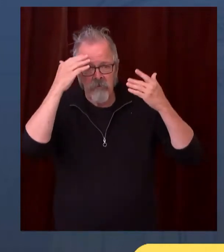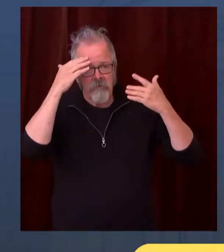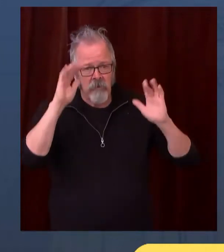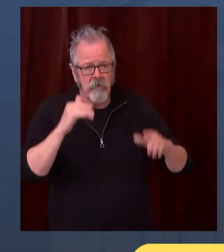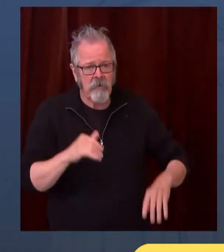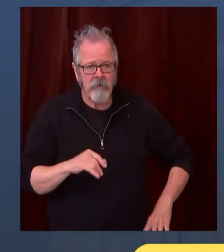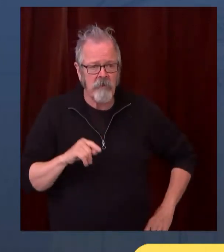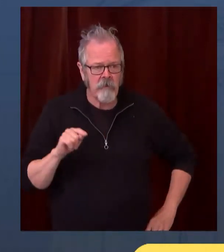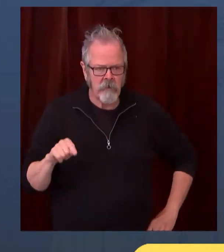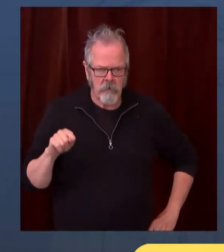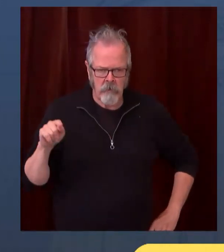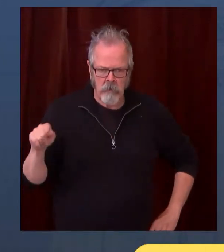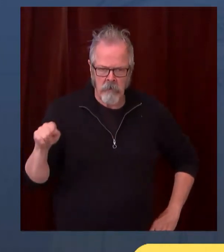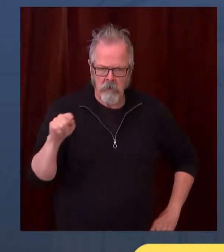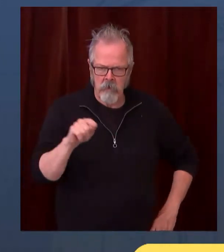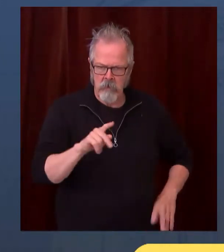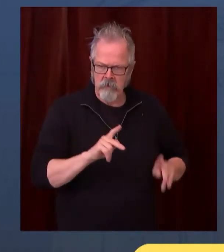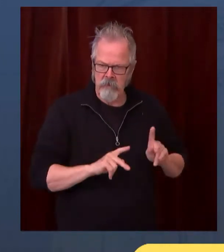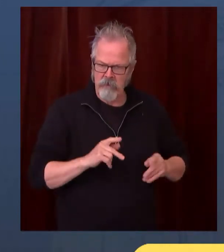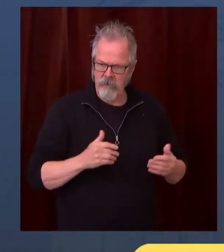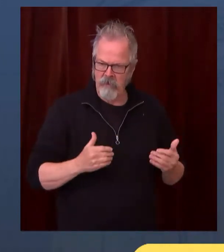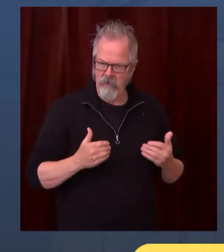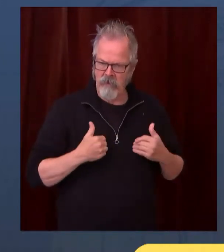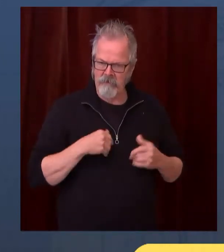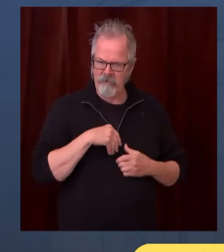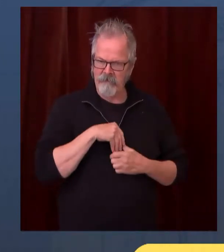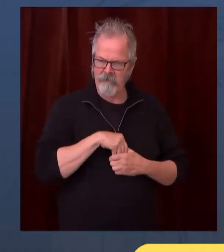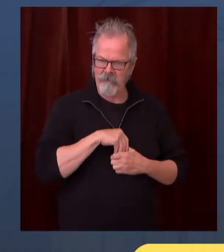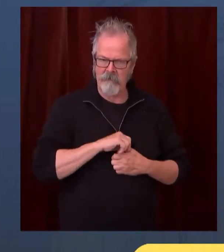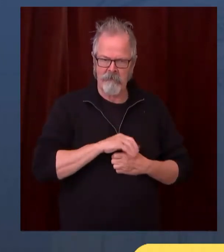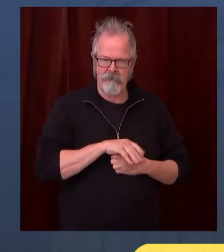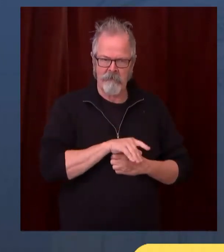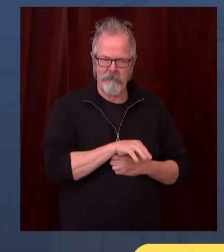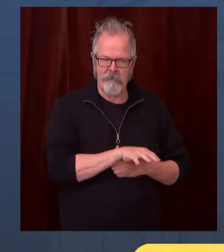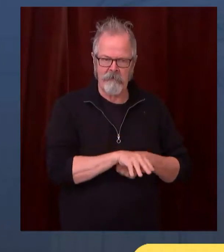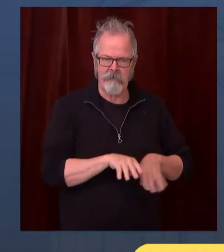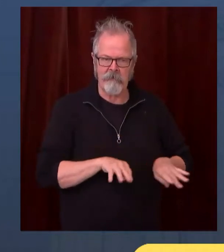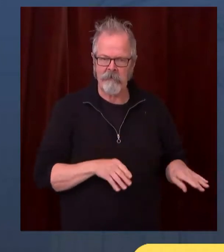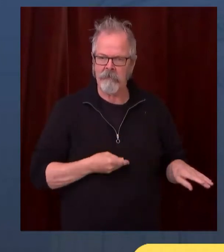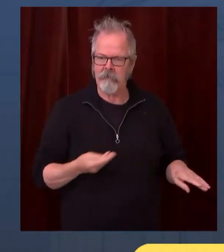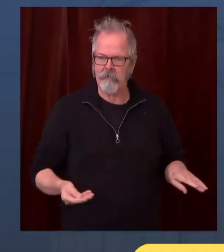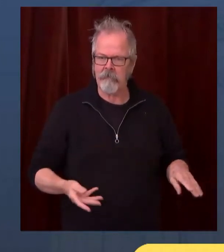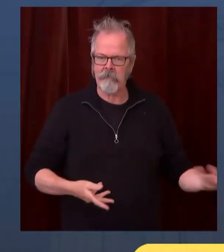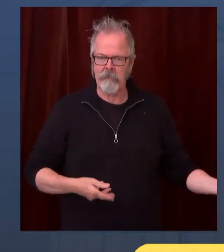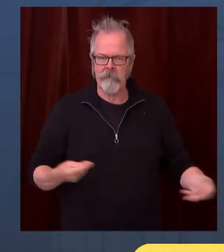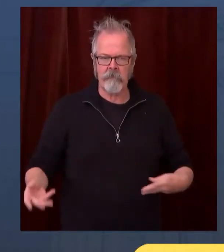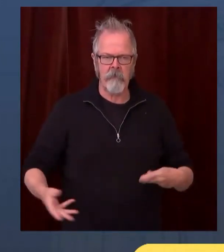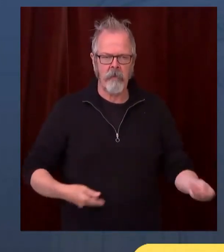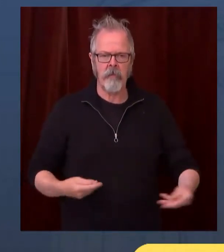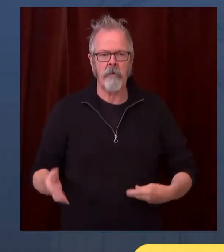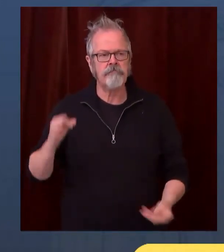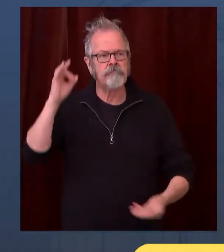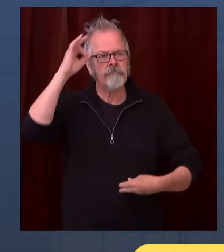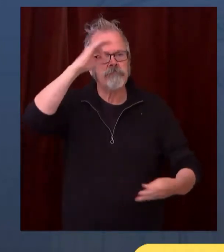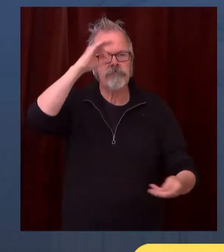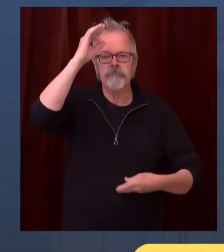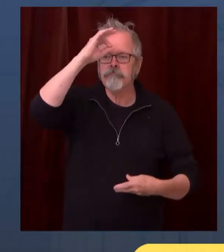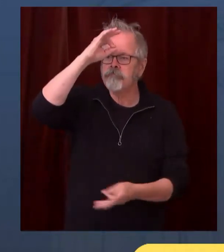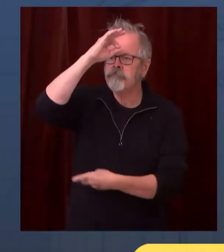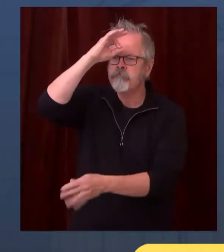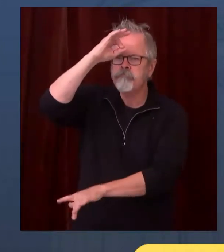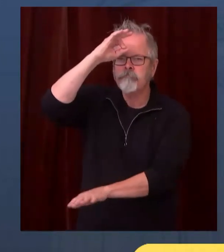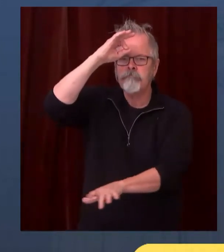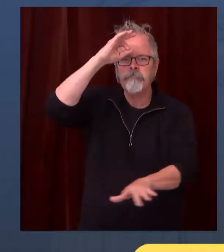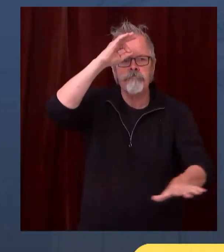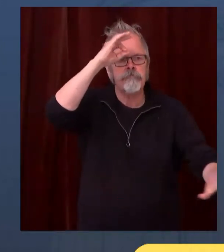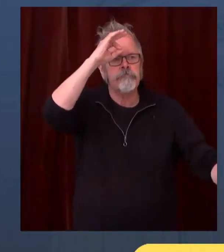and in the hospital. So we've learned a lot since then. As Cheryl said, we're very aware now of the virus. Everybody